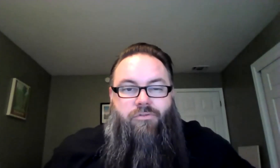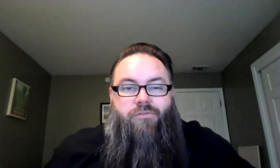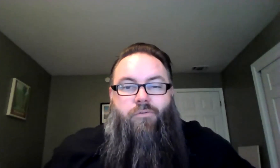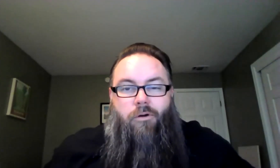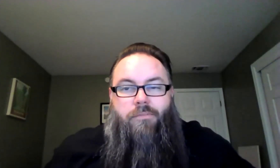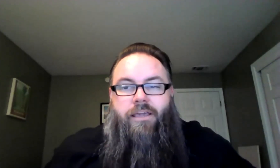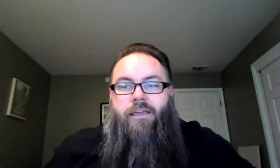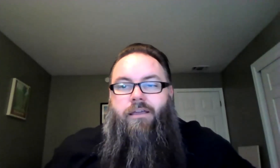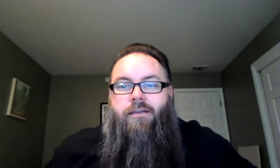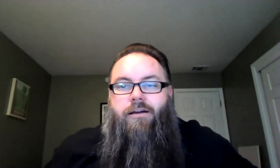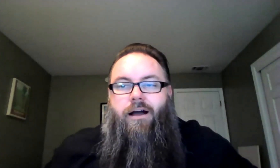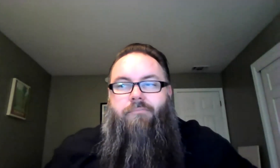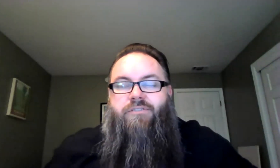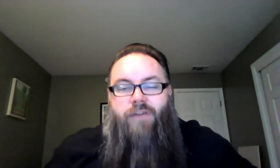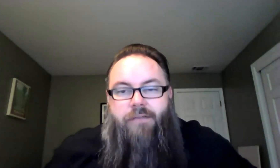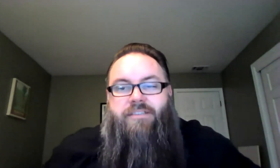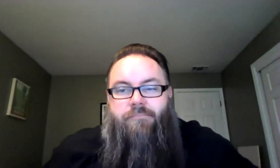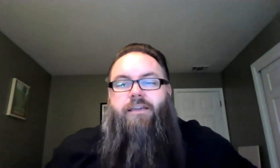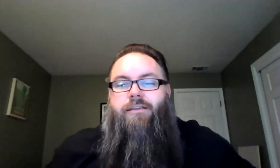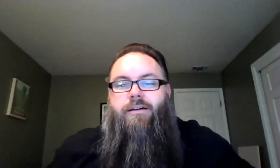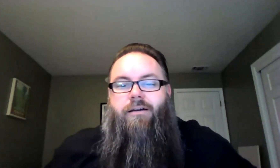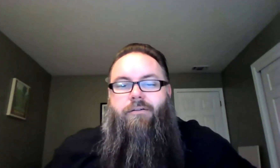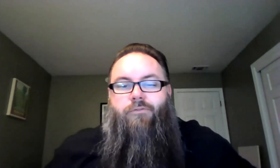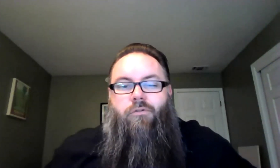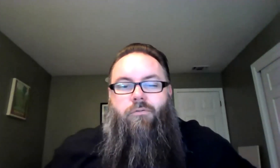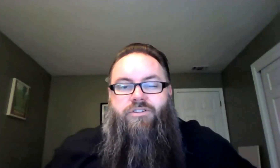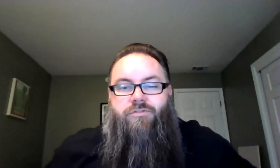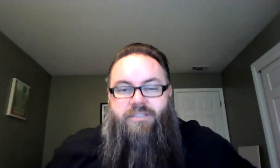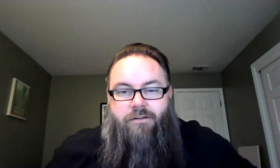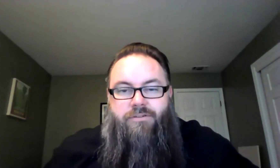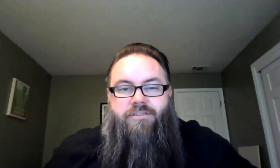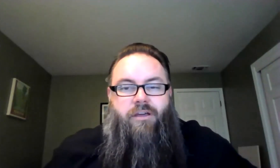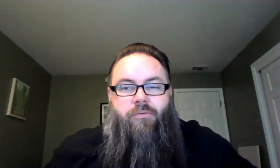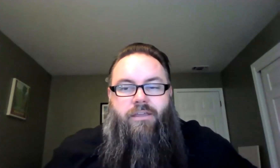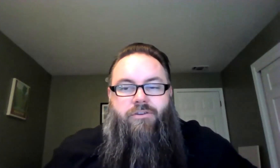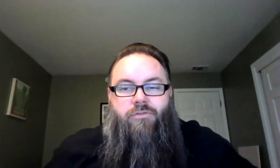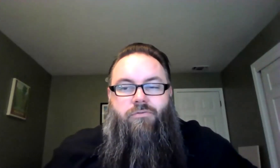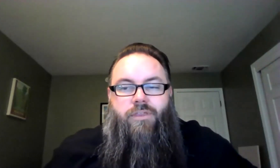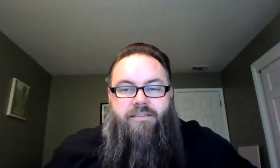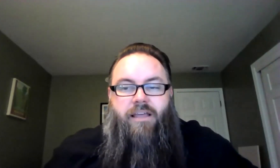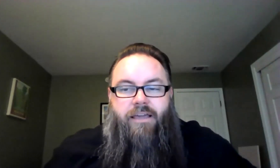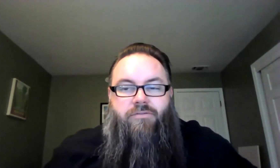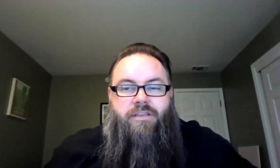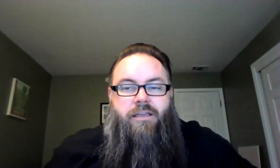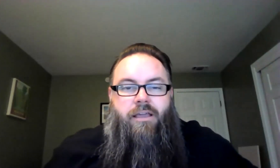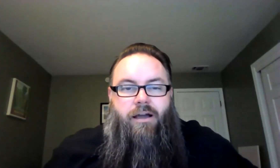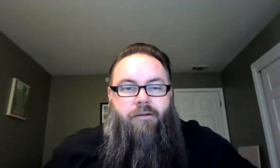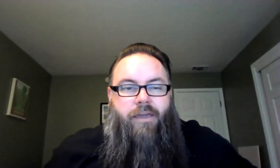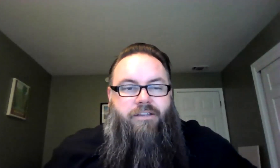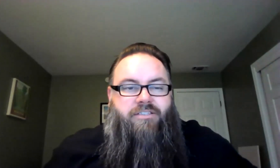Services will uniformly develop something for regional centers so that we can do things like